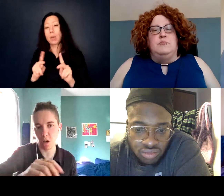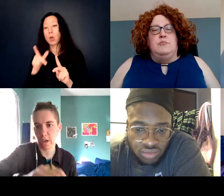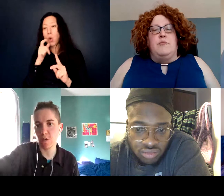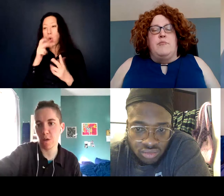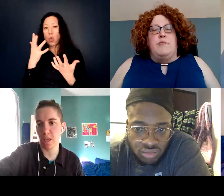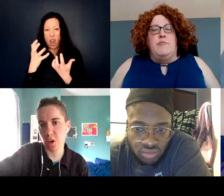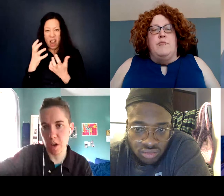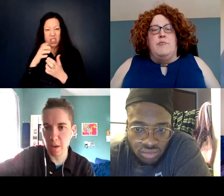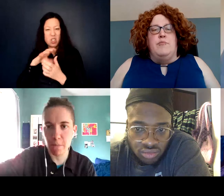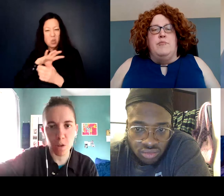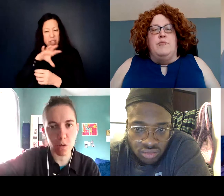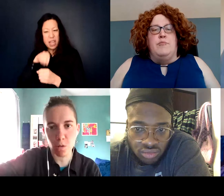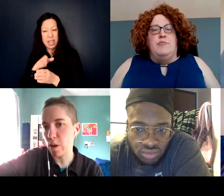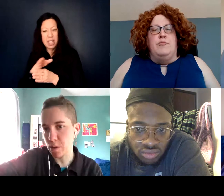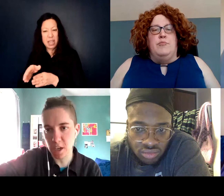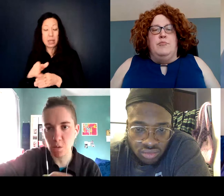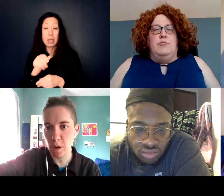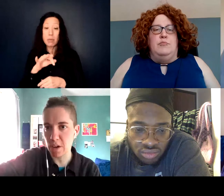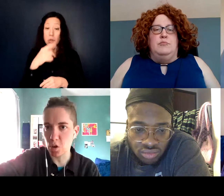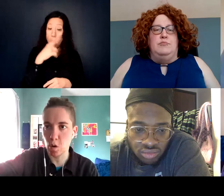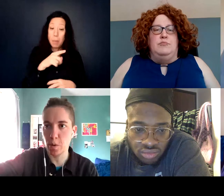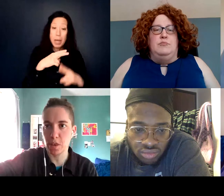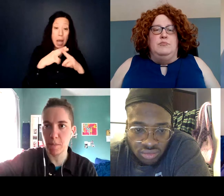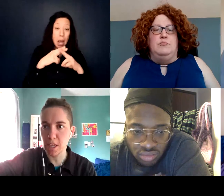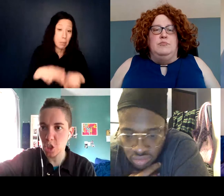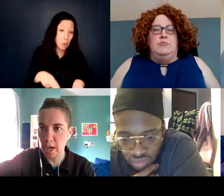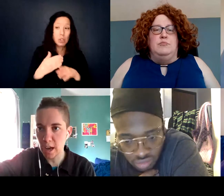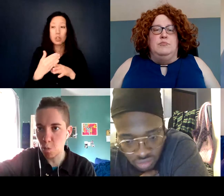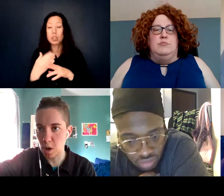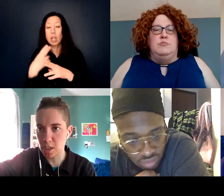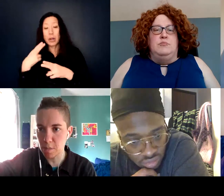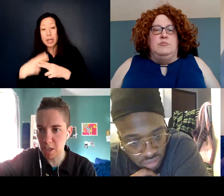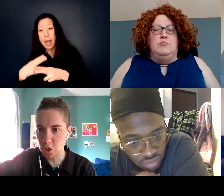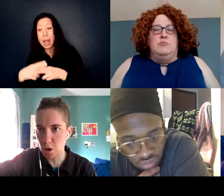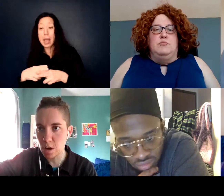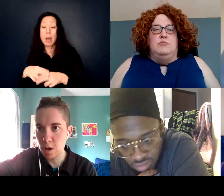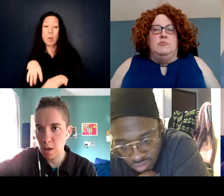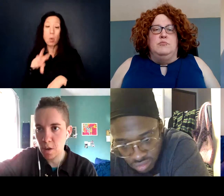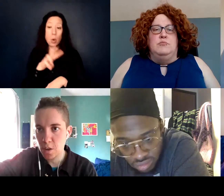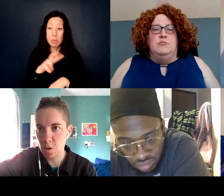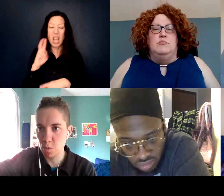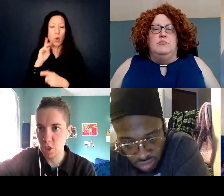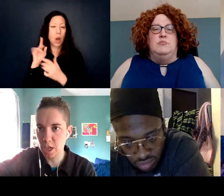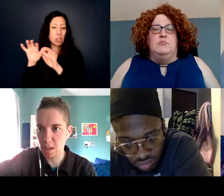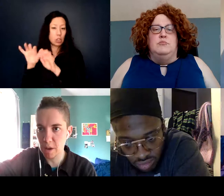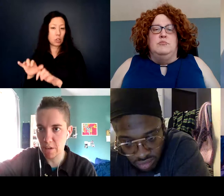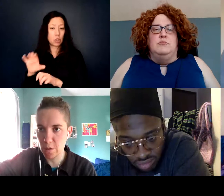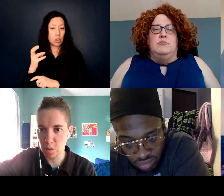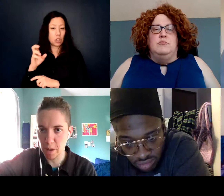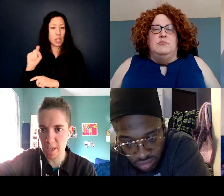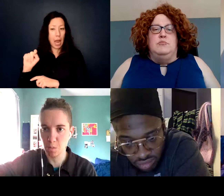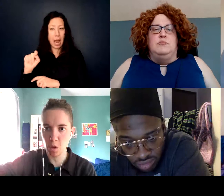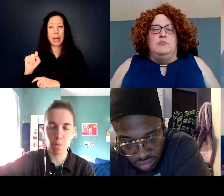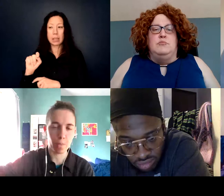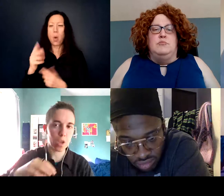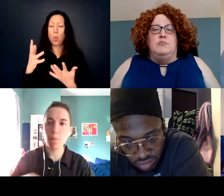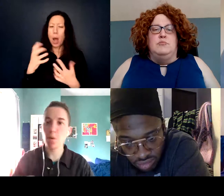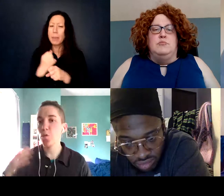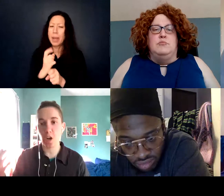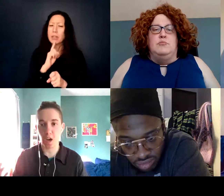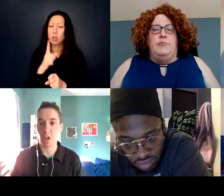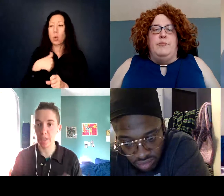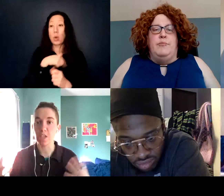you can either unmute and share names, websites, whatever, or put them in the chat, I want to make sure that we're reaching as many folks as